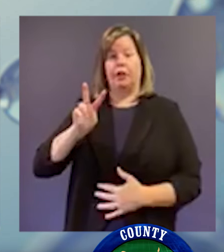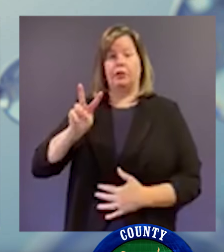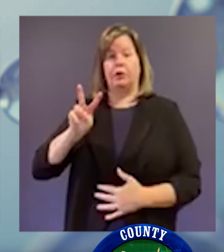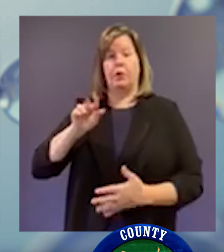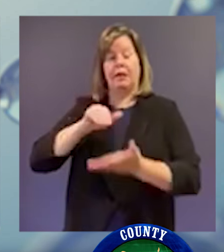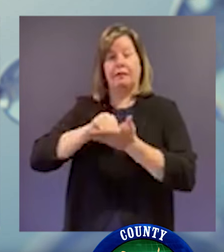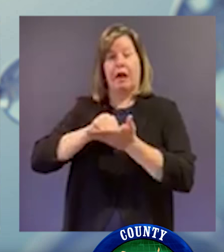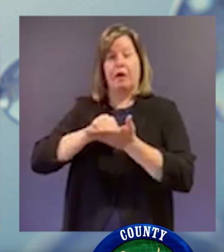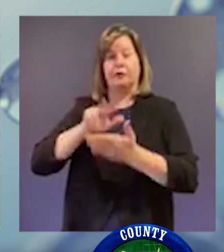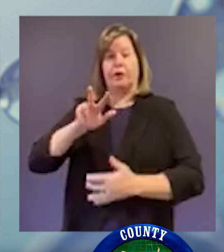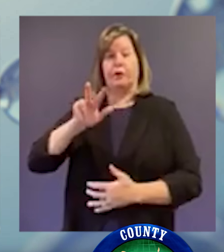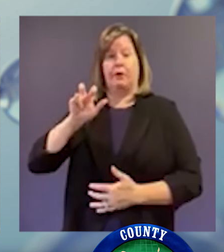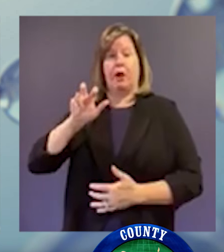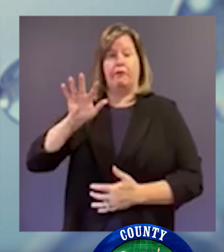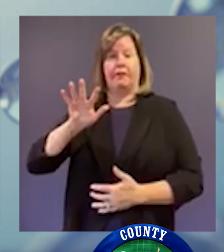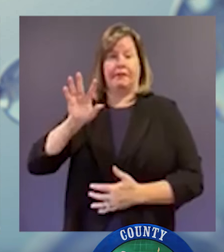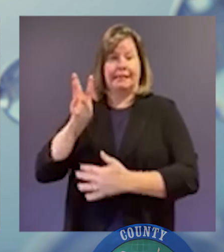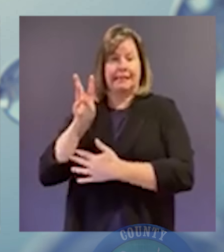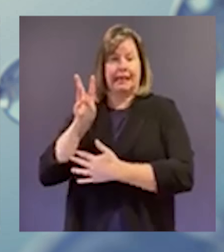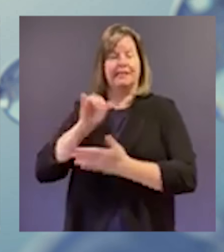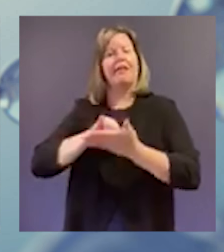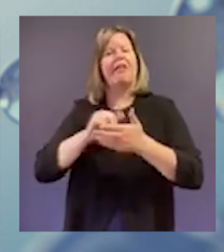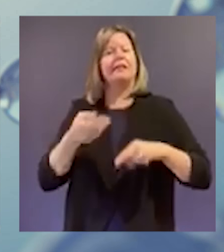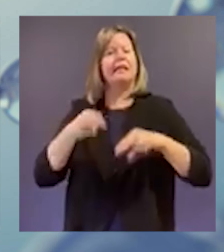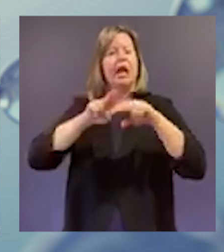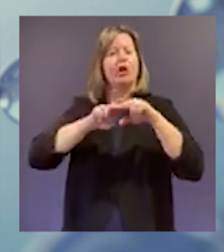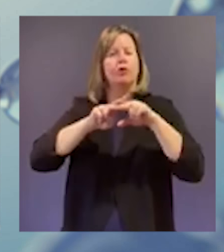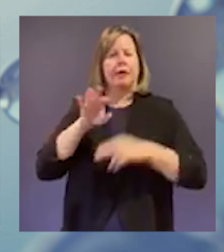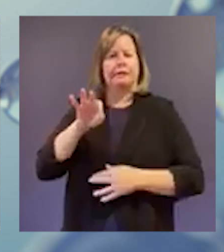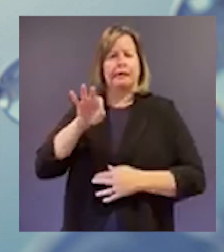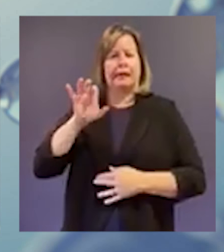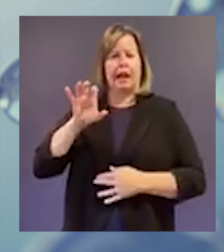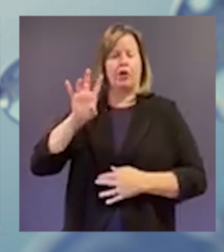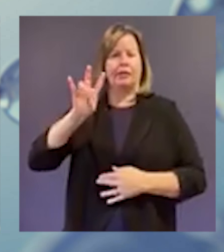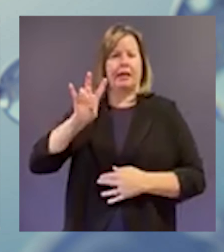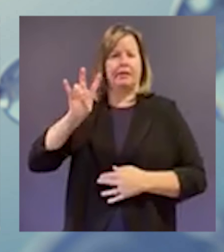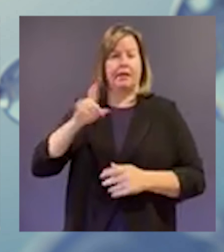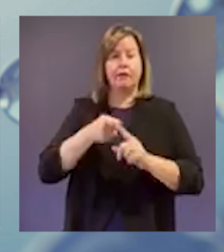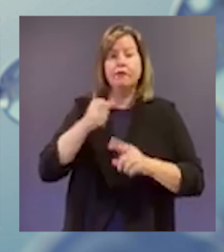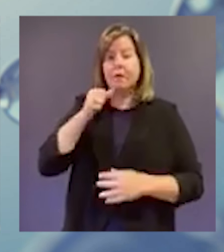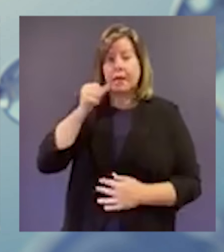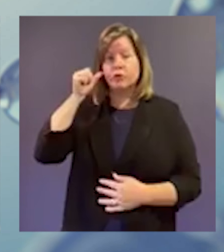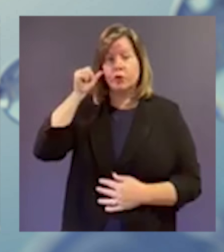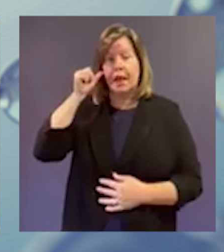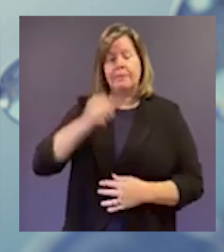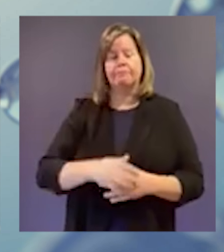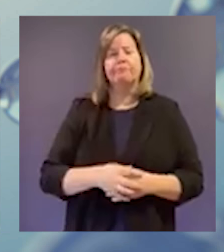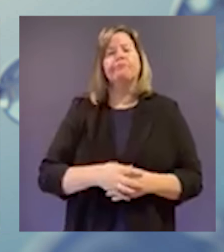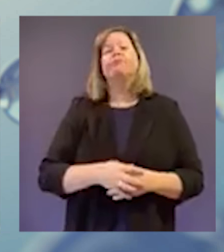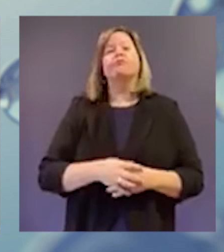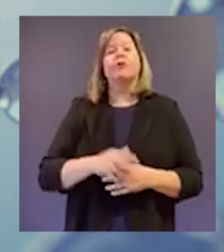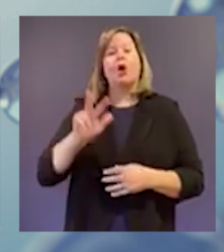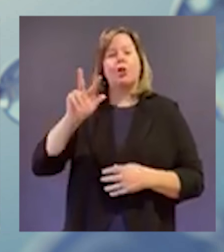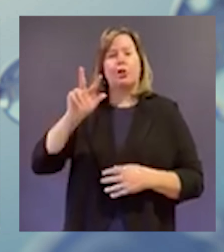42,356 cases of COVID-19. That's an increase of 977 over yesterday, and